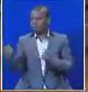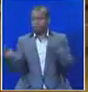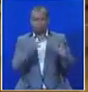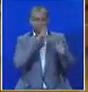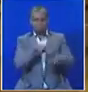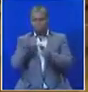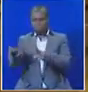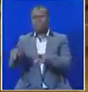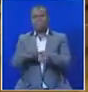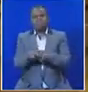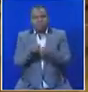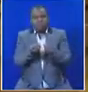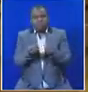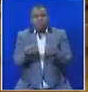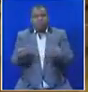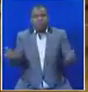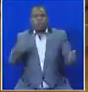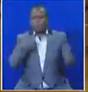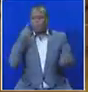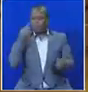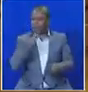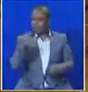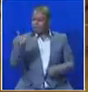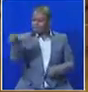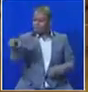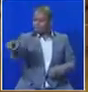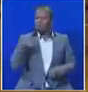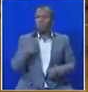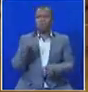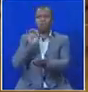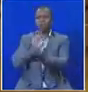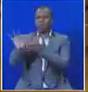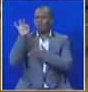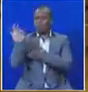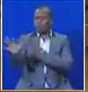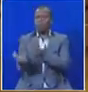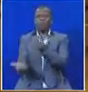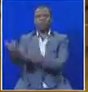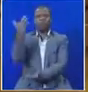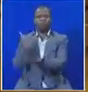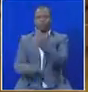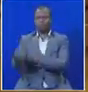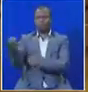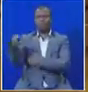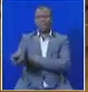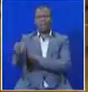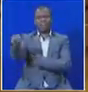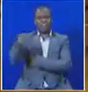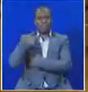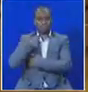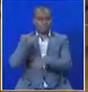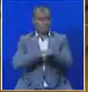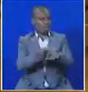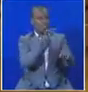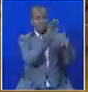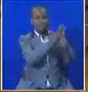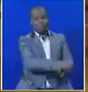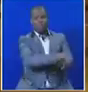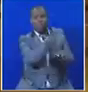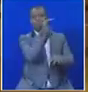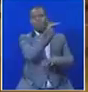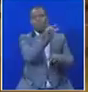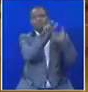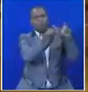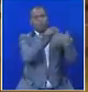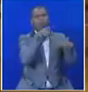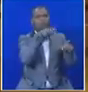human beings are tortured and murdered. We condemn all acts of violence against foreign nationals. I